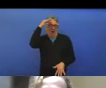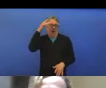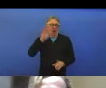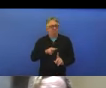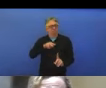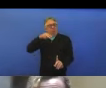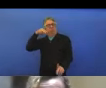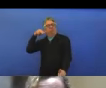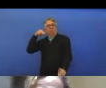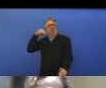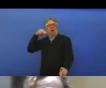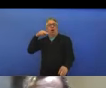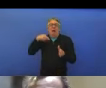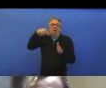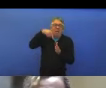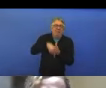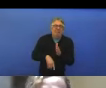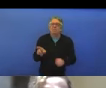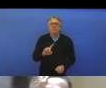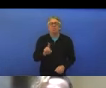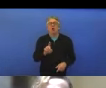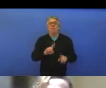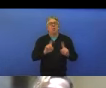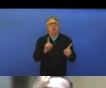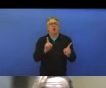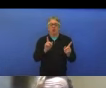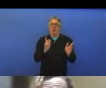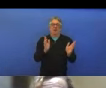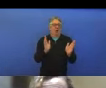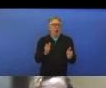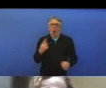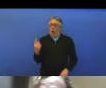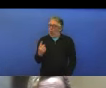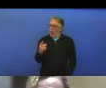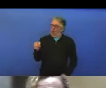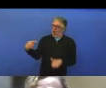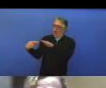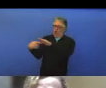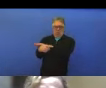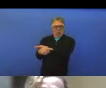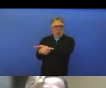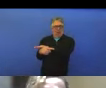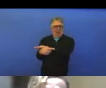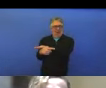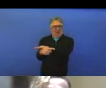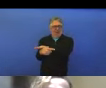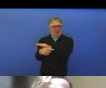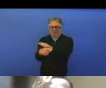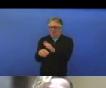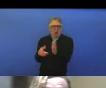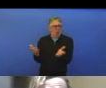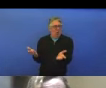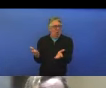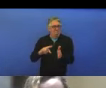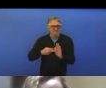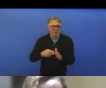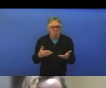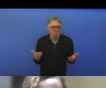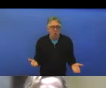you the definition, what is the definition, and who is a refugee, the refugee definition. There are actually